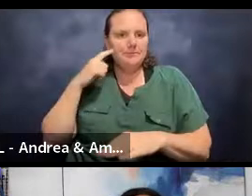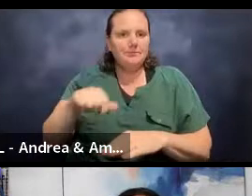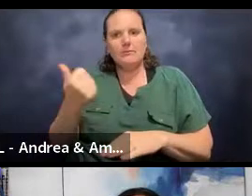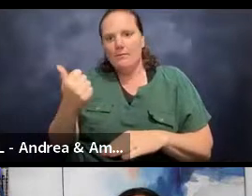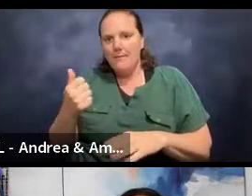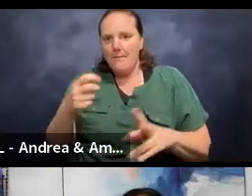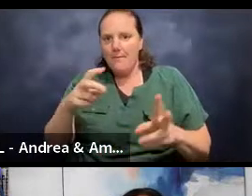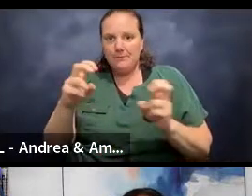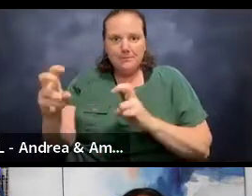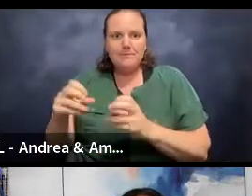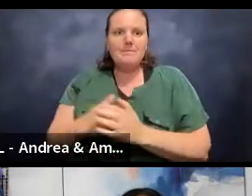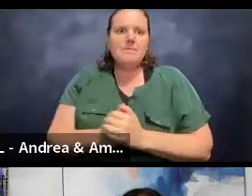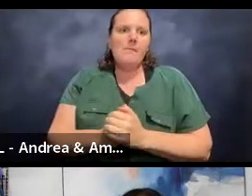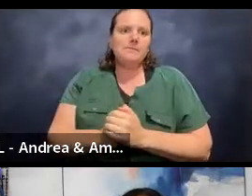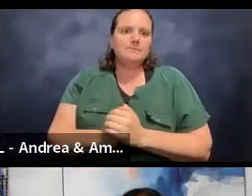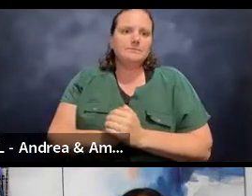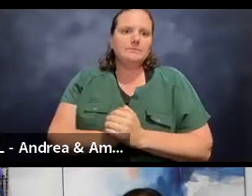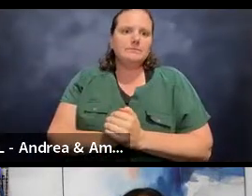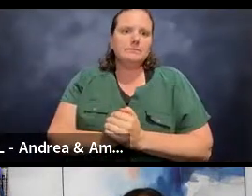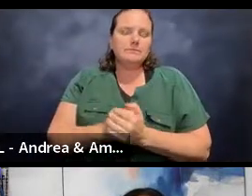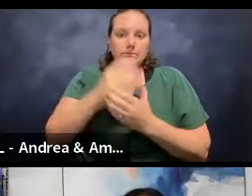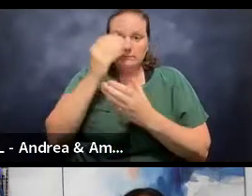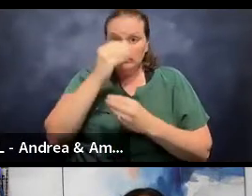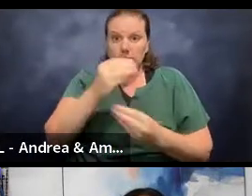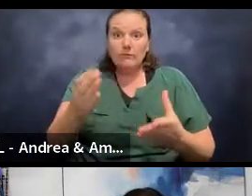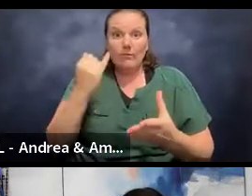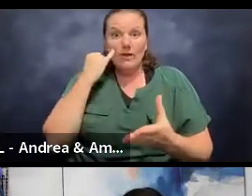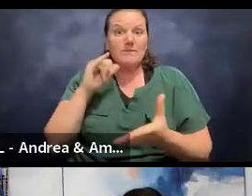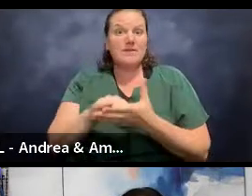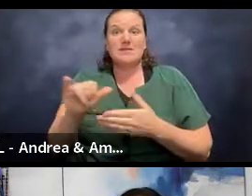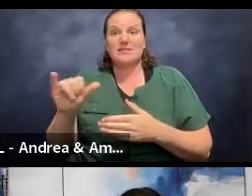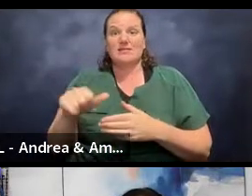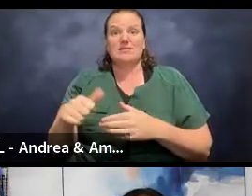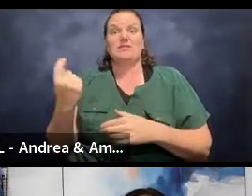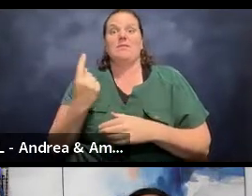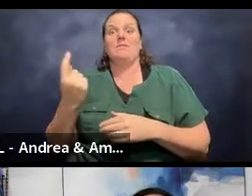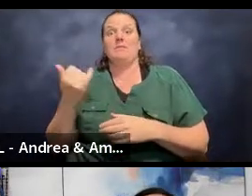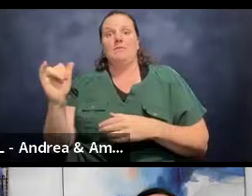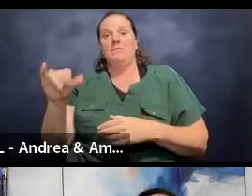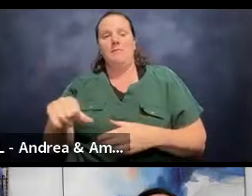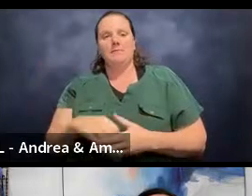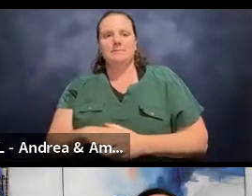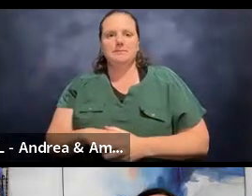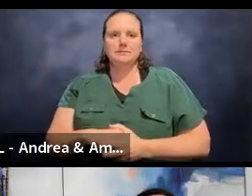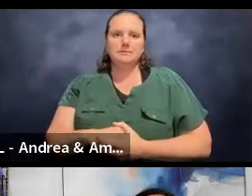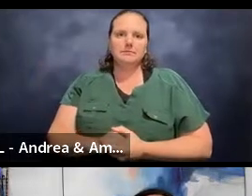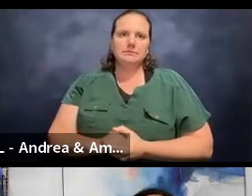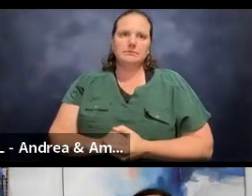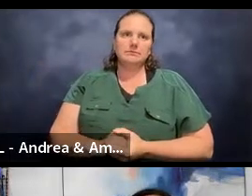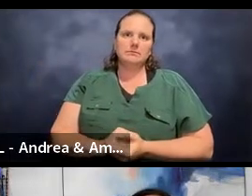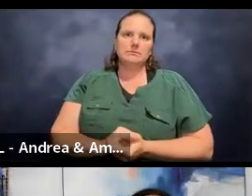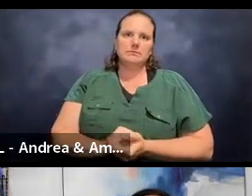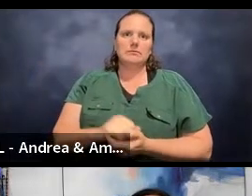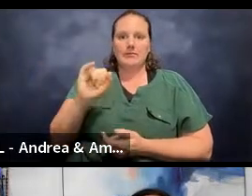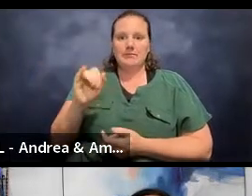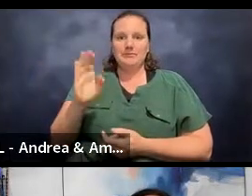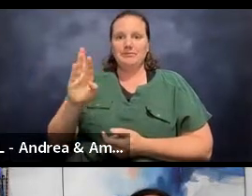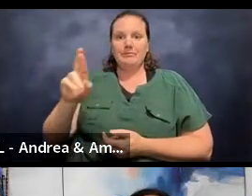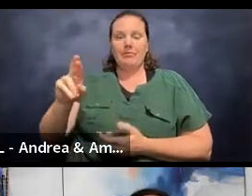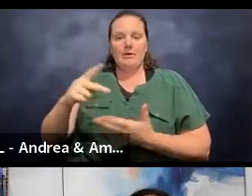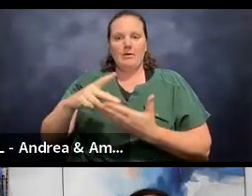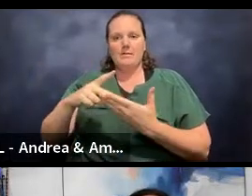issues. I have to tell you, if this is anything like it, and the IBR project